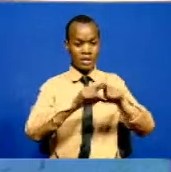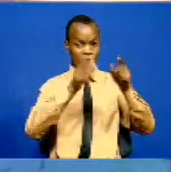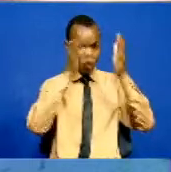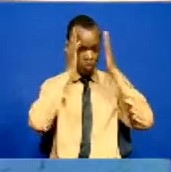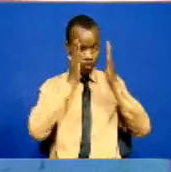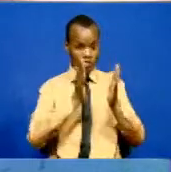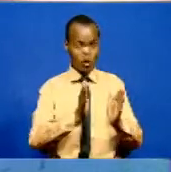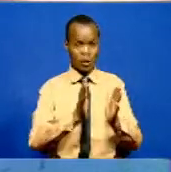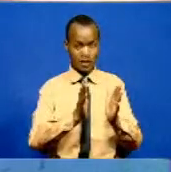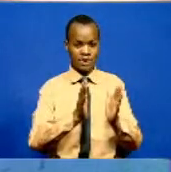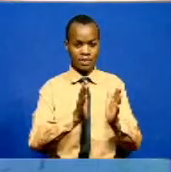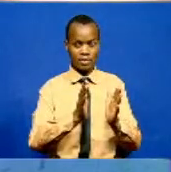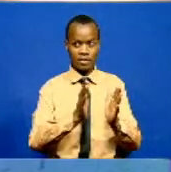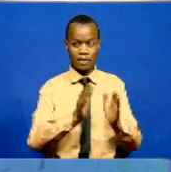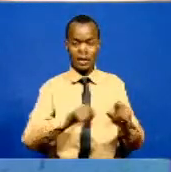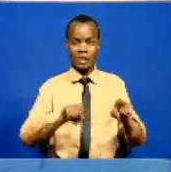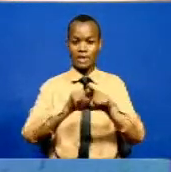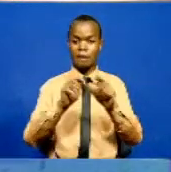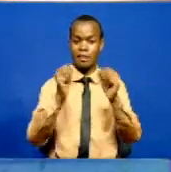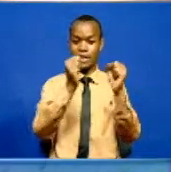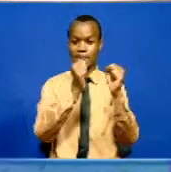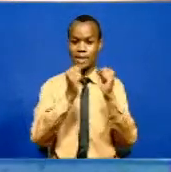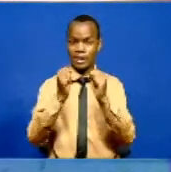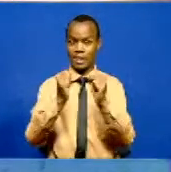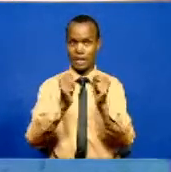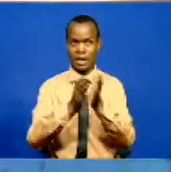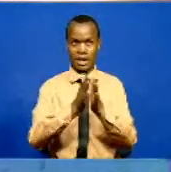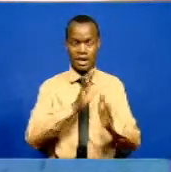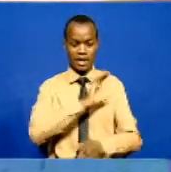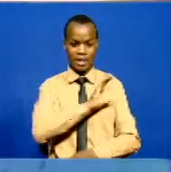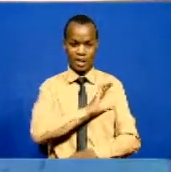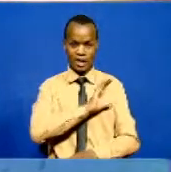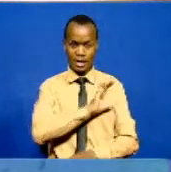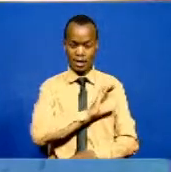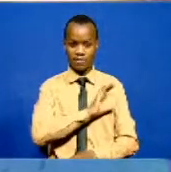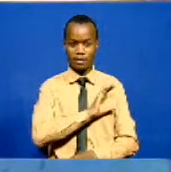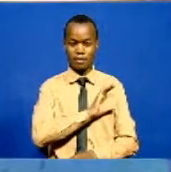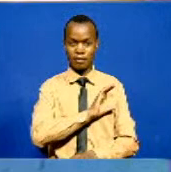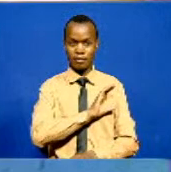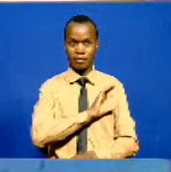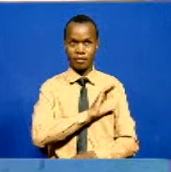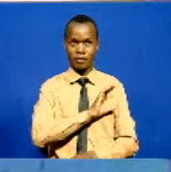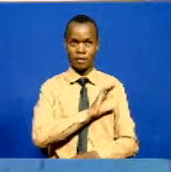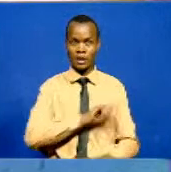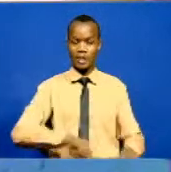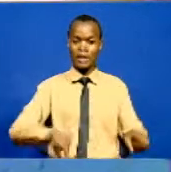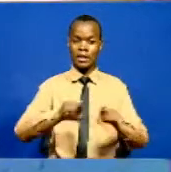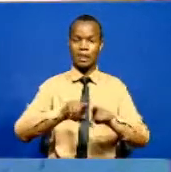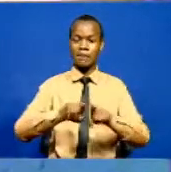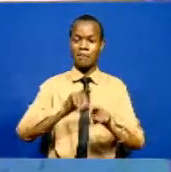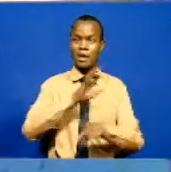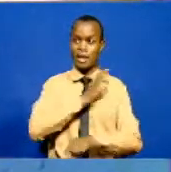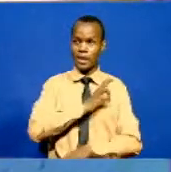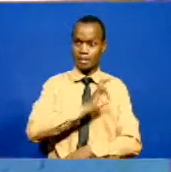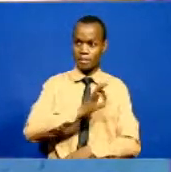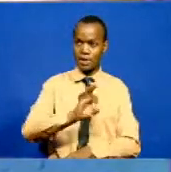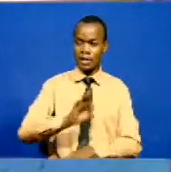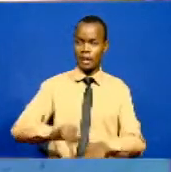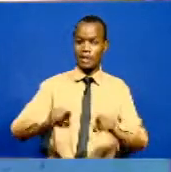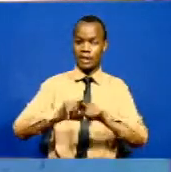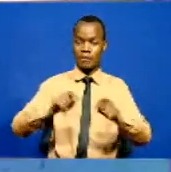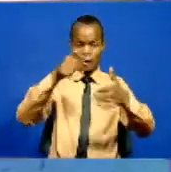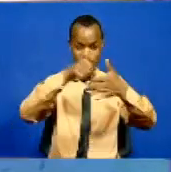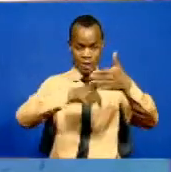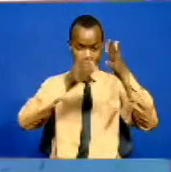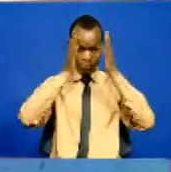optimism, his strength of character, his nobility of spirit, his deep